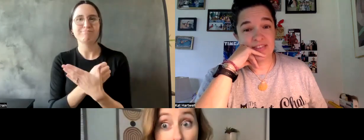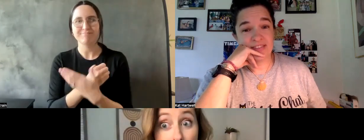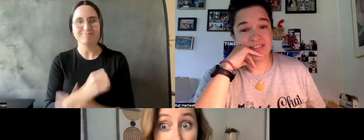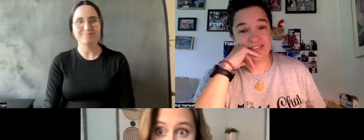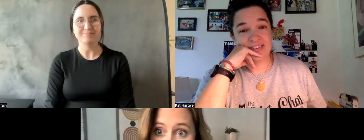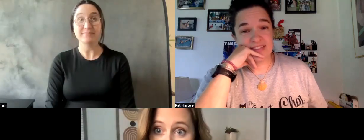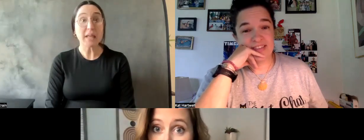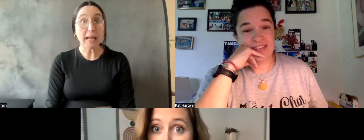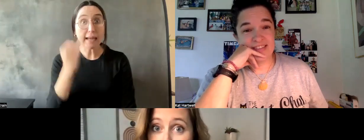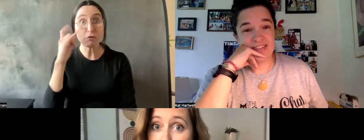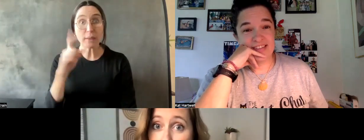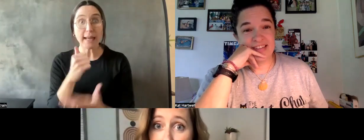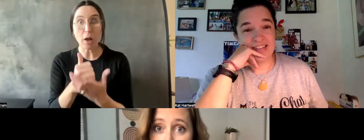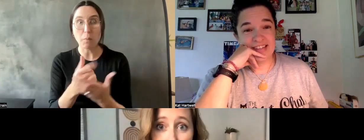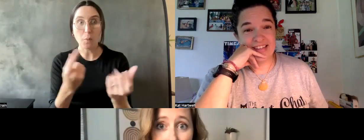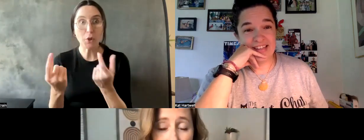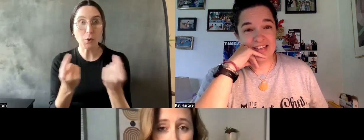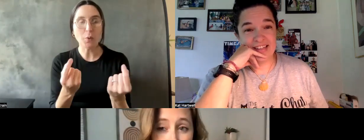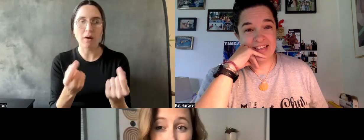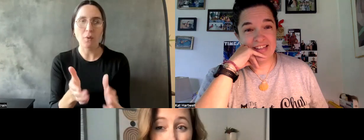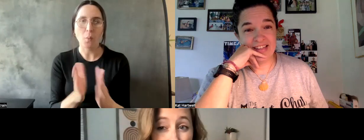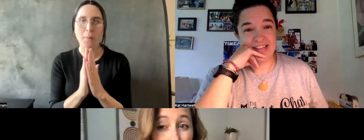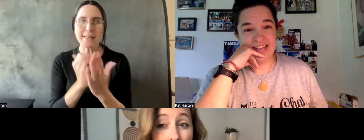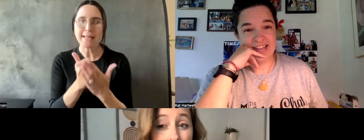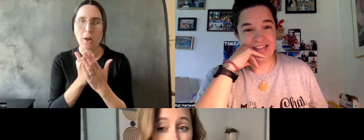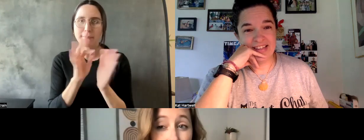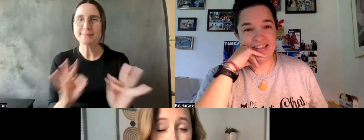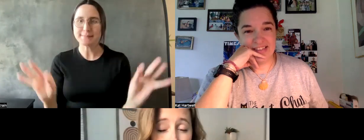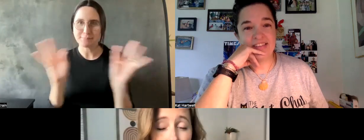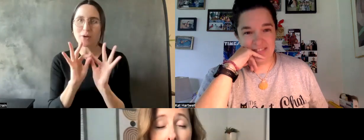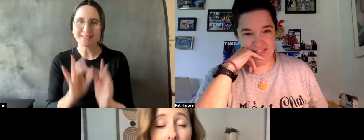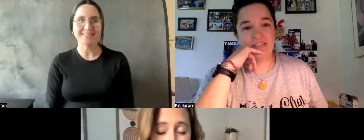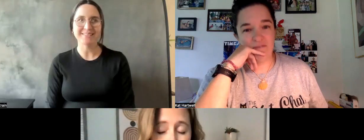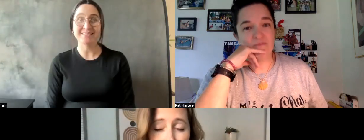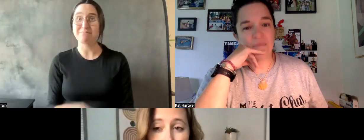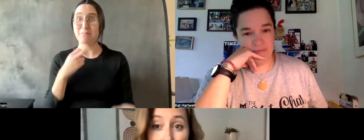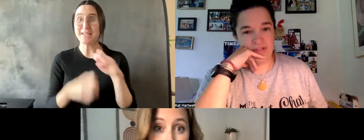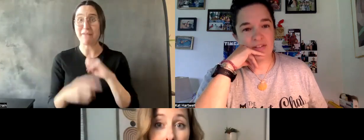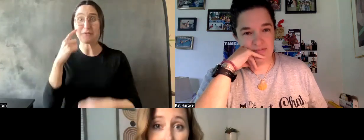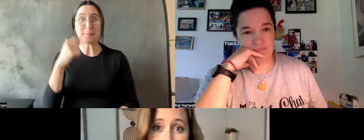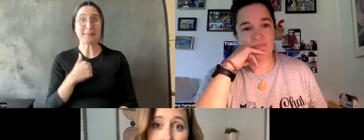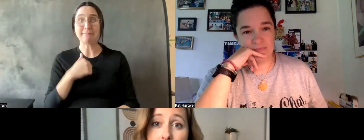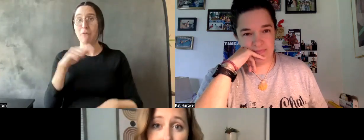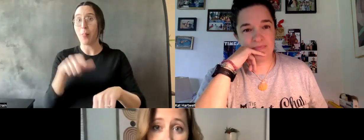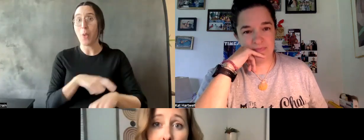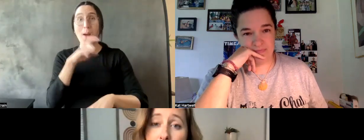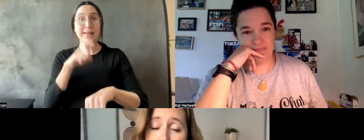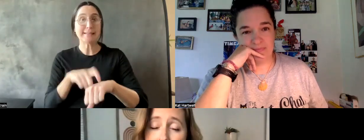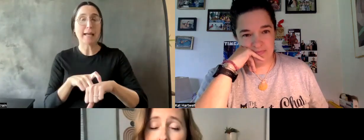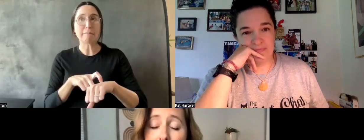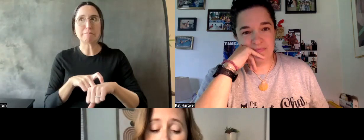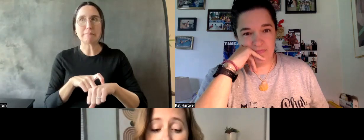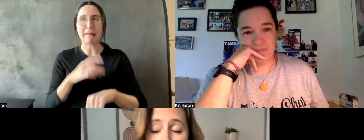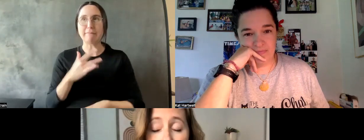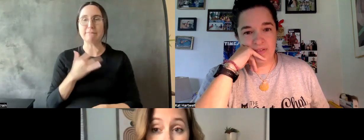for help when you need it. It's always so important. You know, that was a really hard thing for me for a really long time, was asking for help. And it